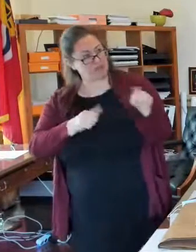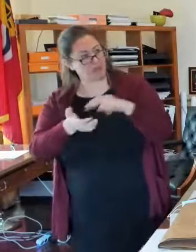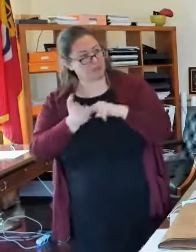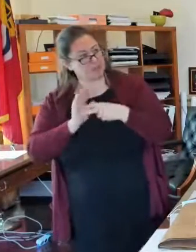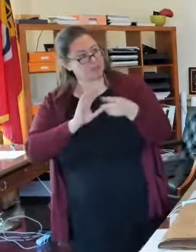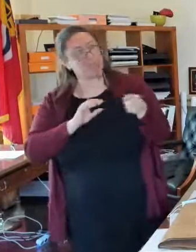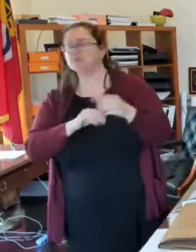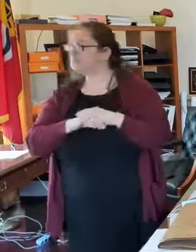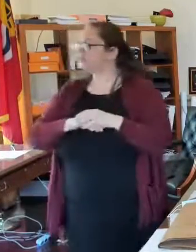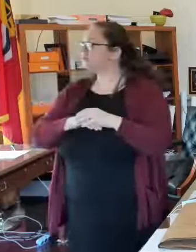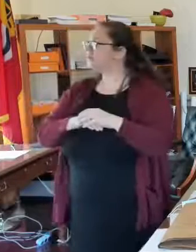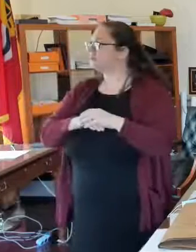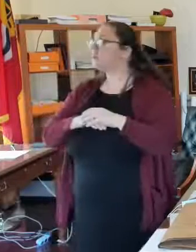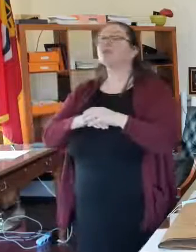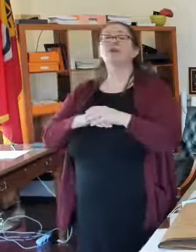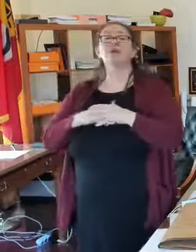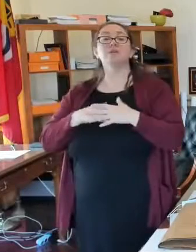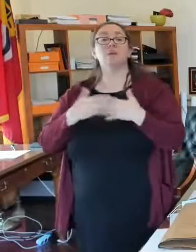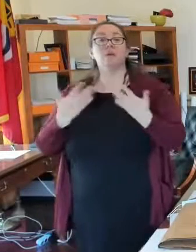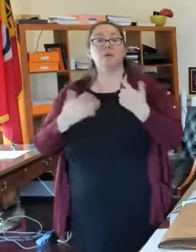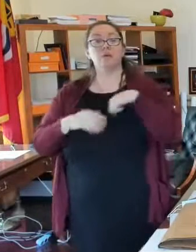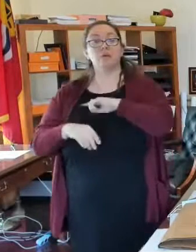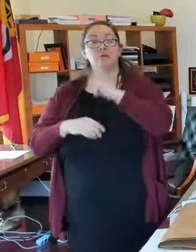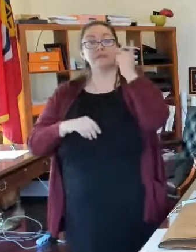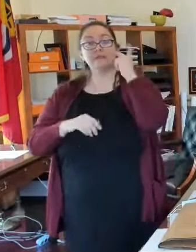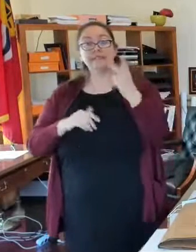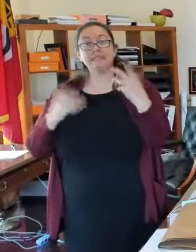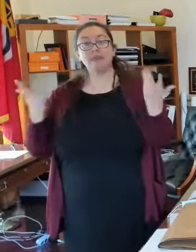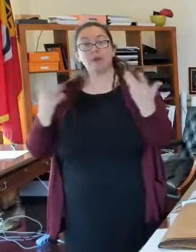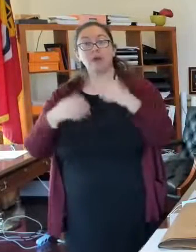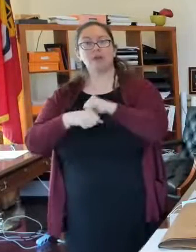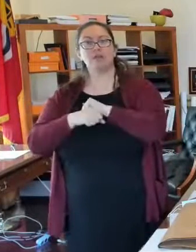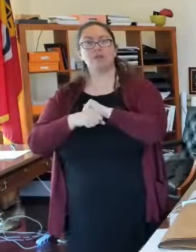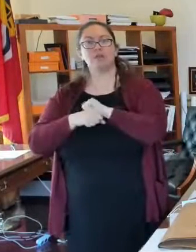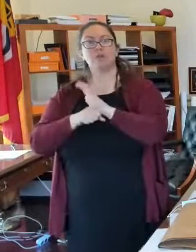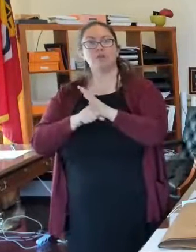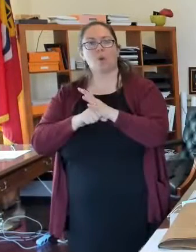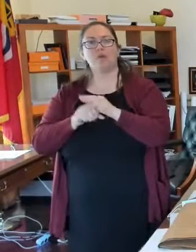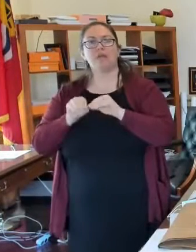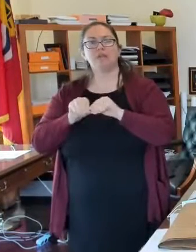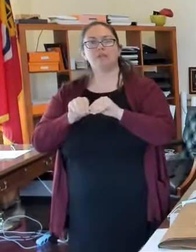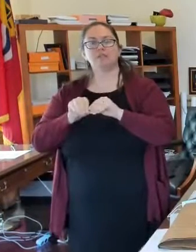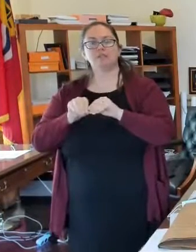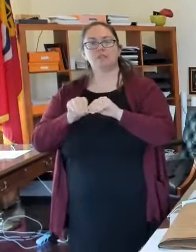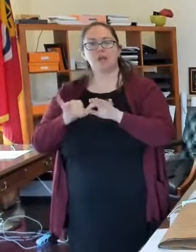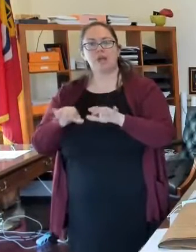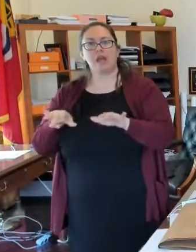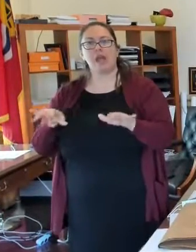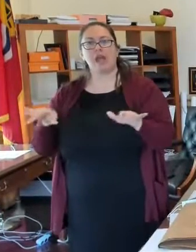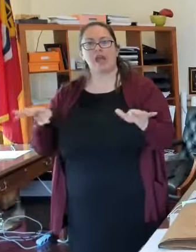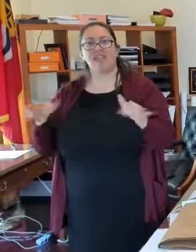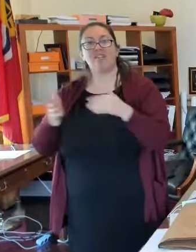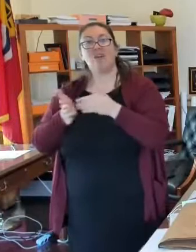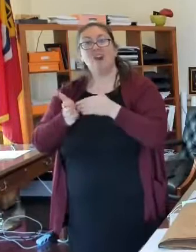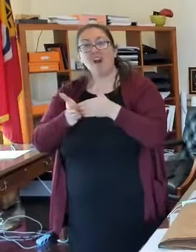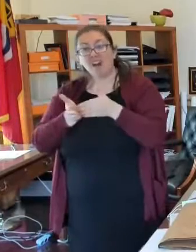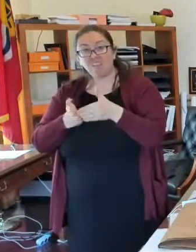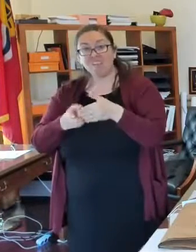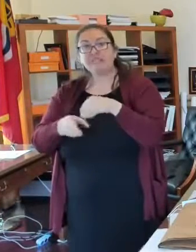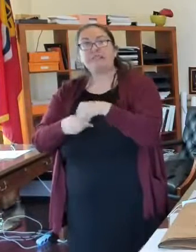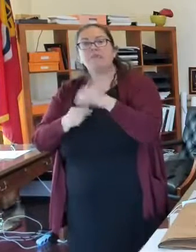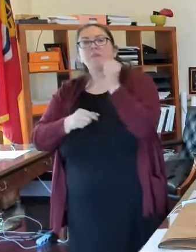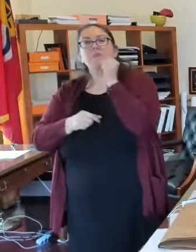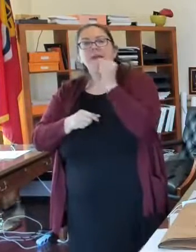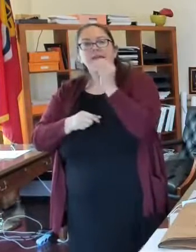So what we have seen is that COVID is being spread often in private